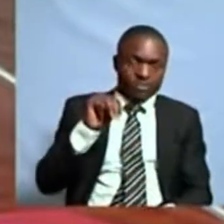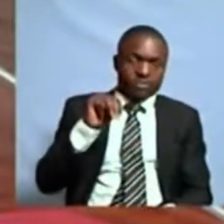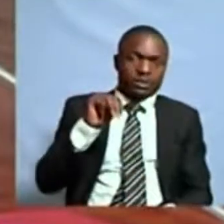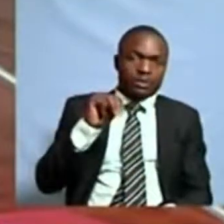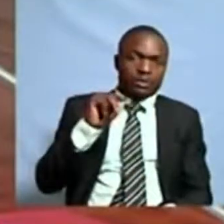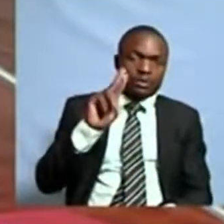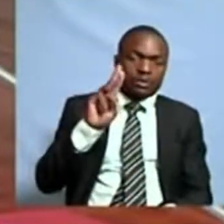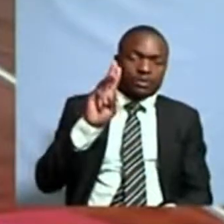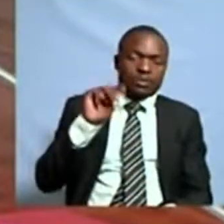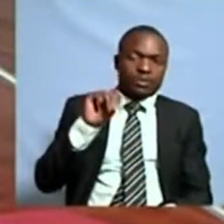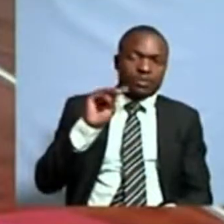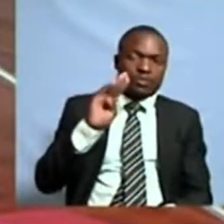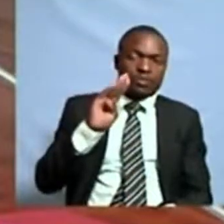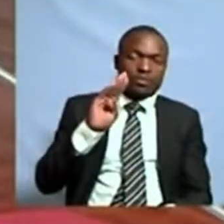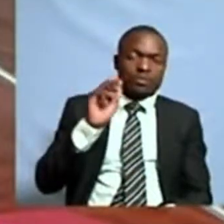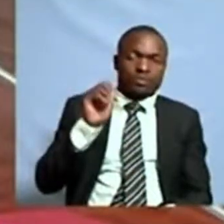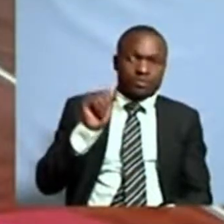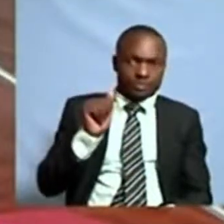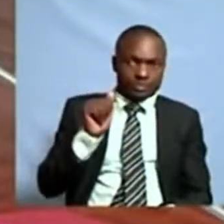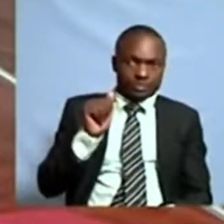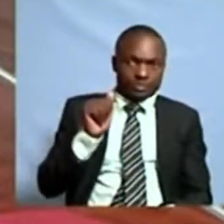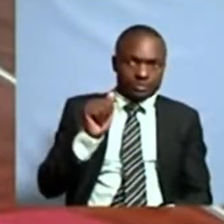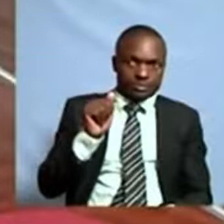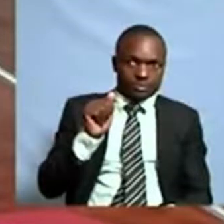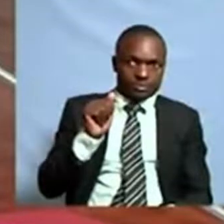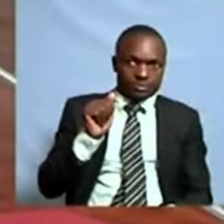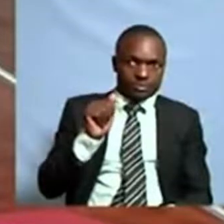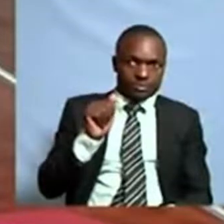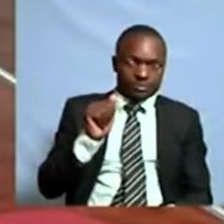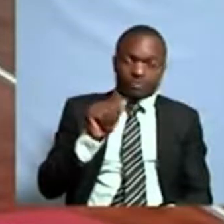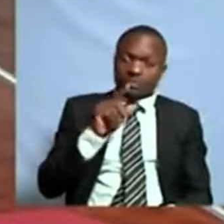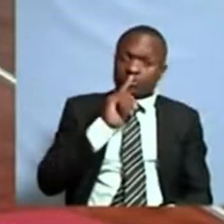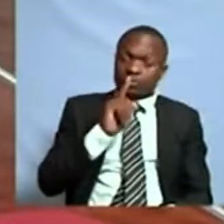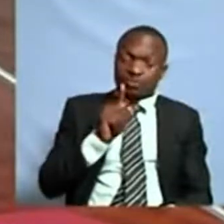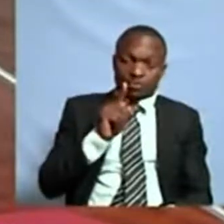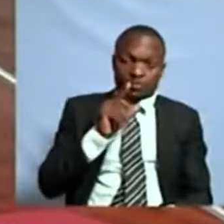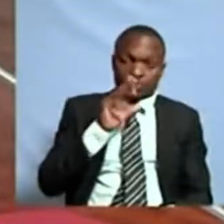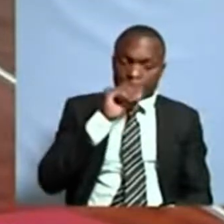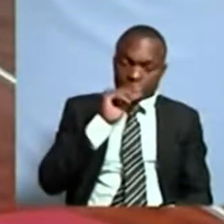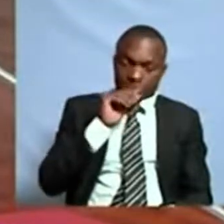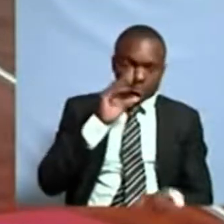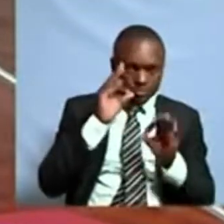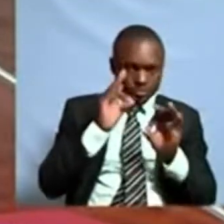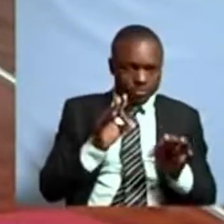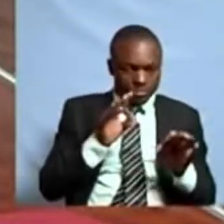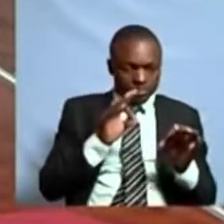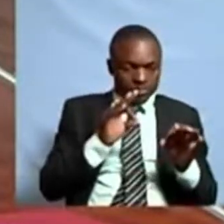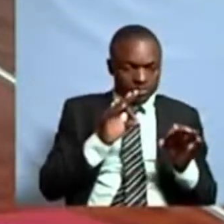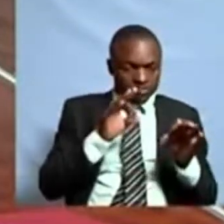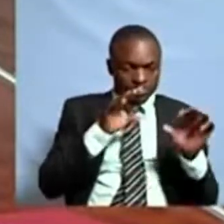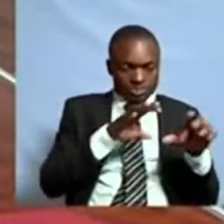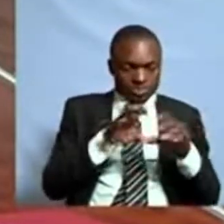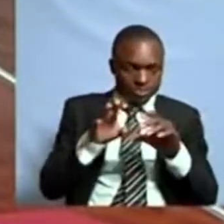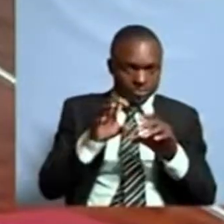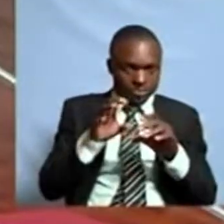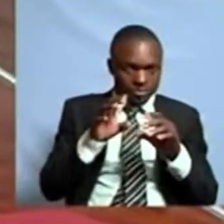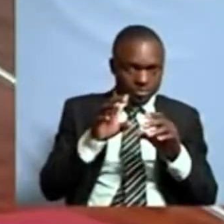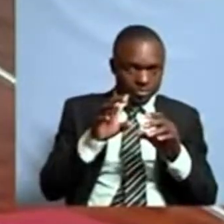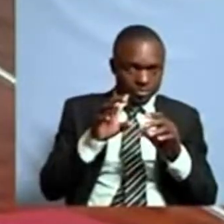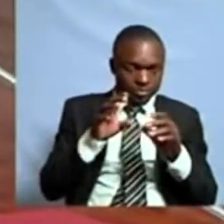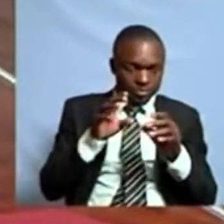I think I would like to say that, frankly speaking, when we are dealing with the pension schemes,